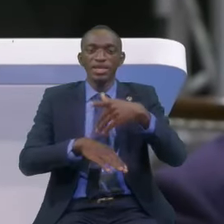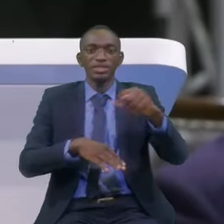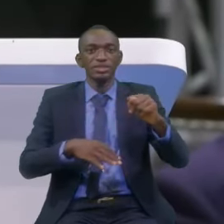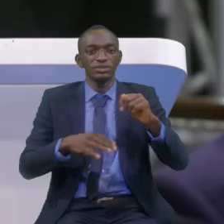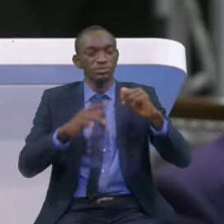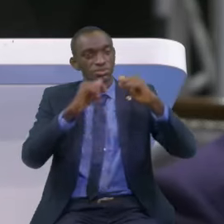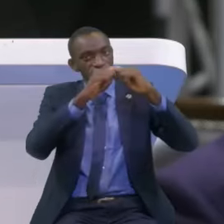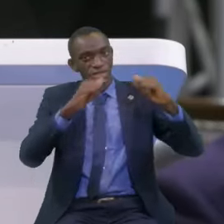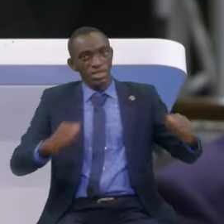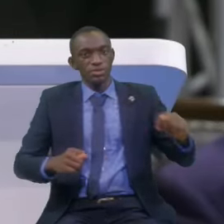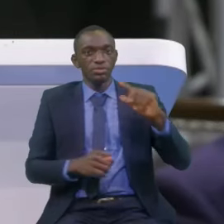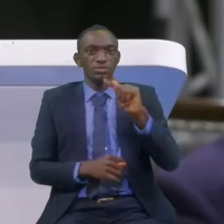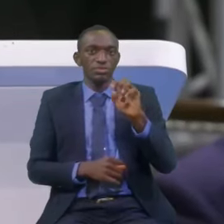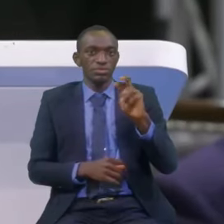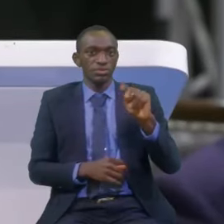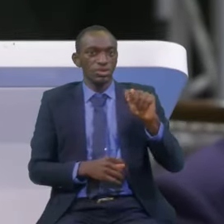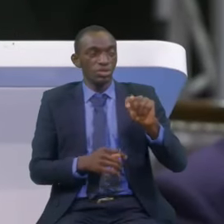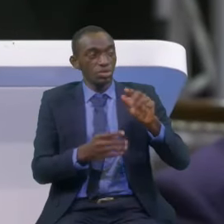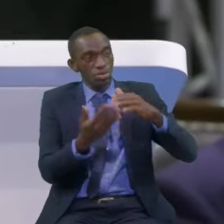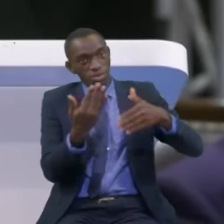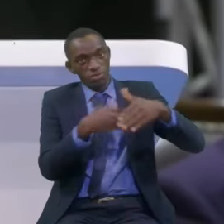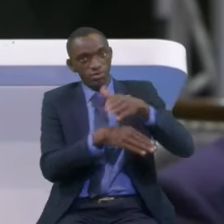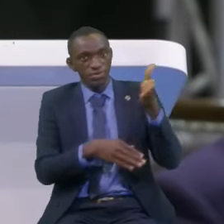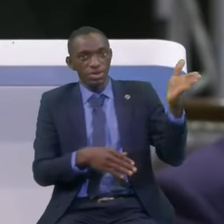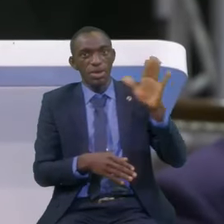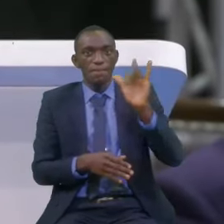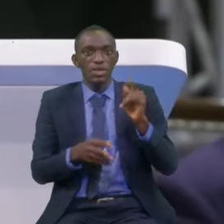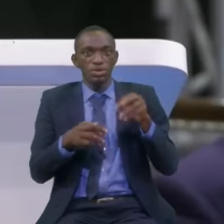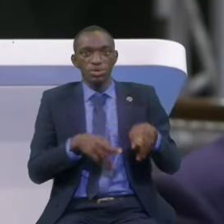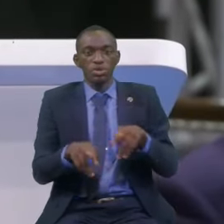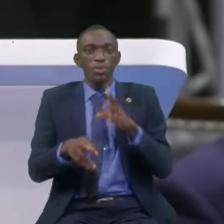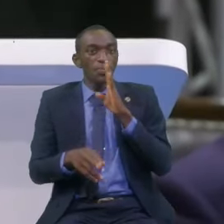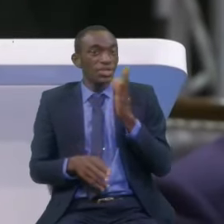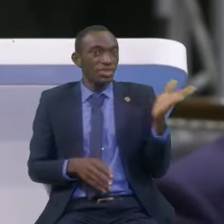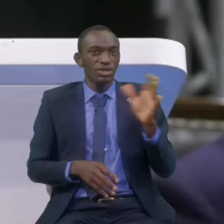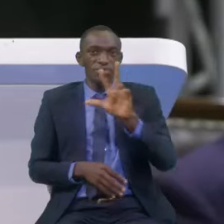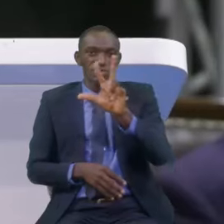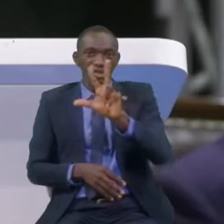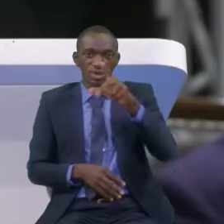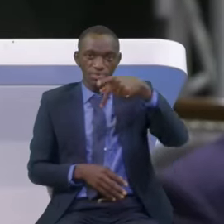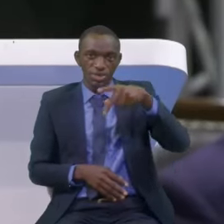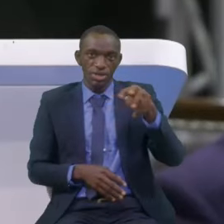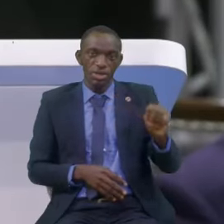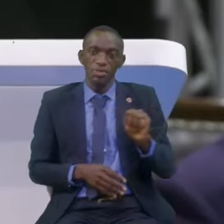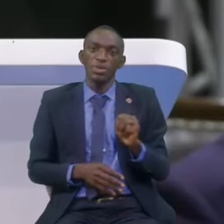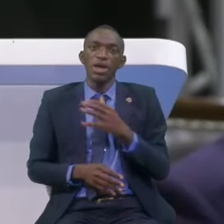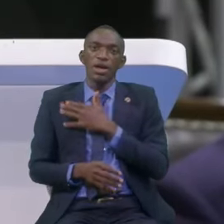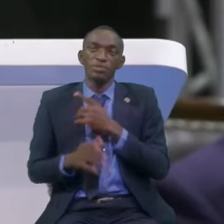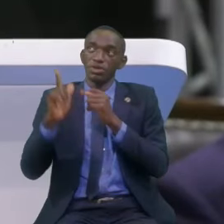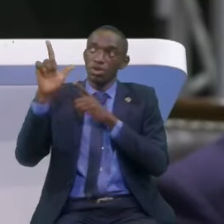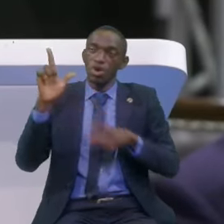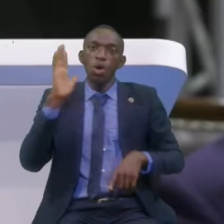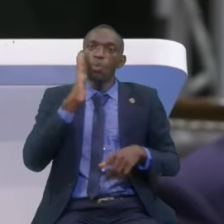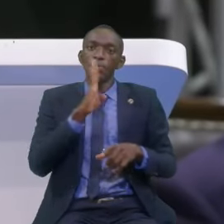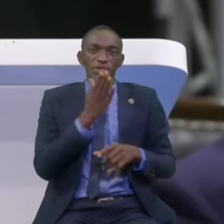there 3 p.m. and the Lord will be there meeting you.